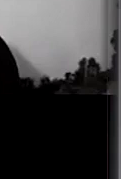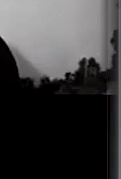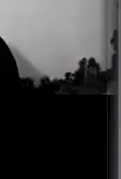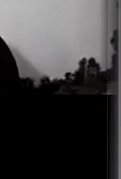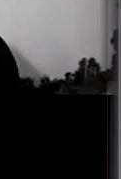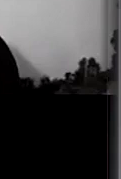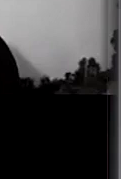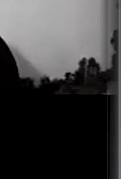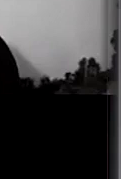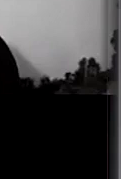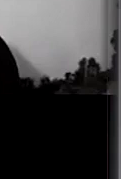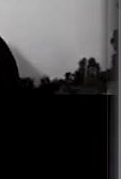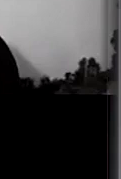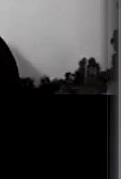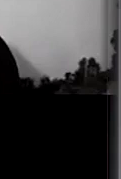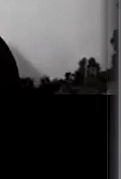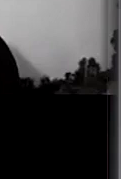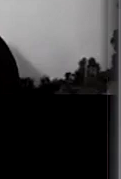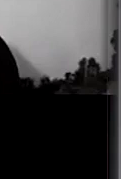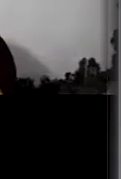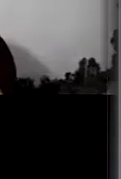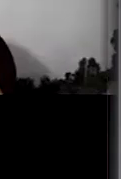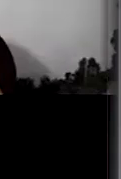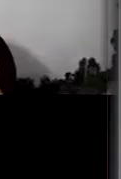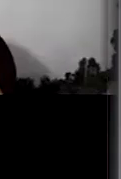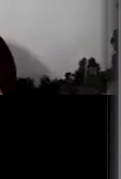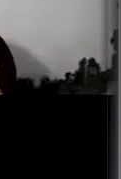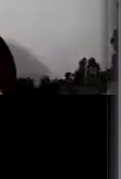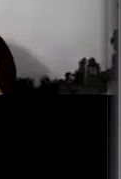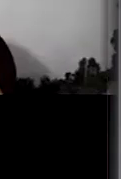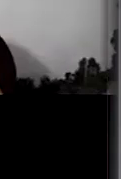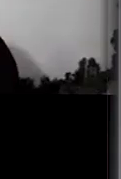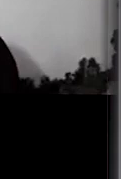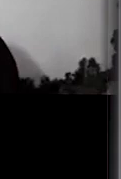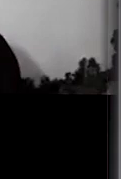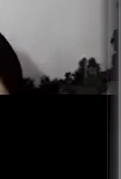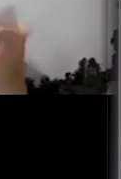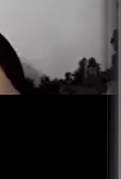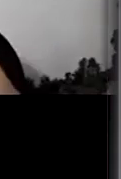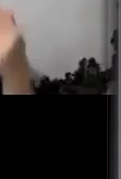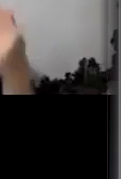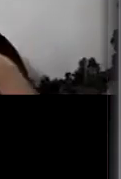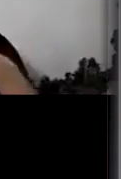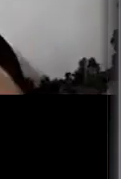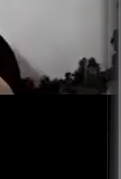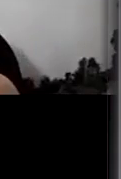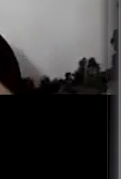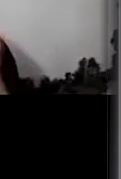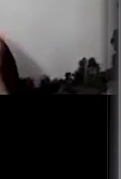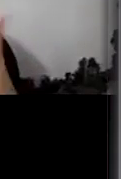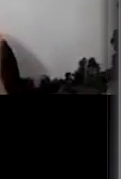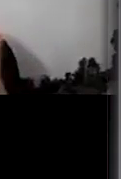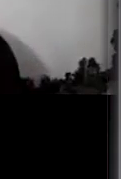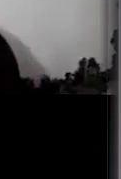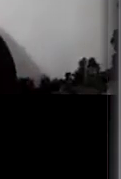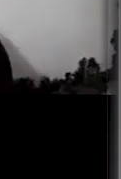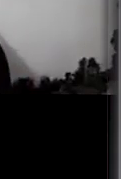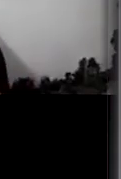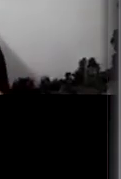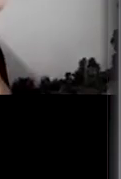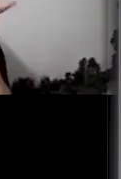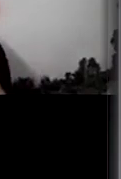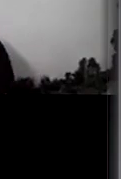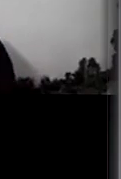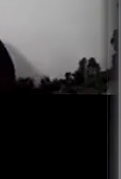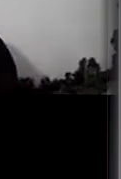first kasi there are add-ons na medyo risky. So you have to think before